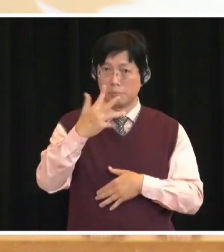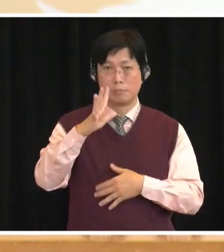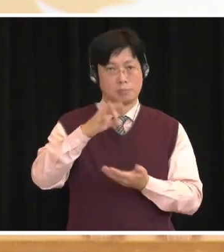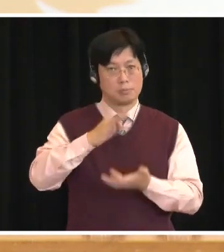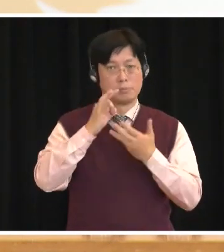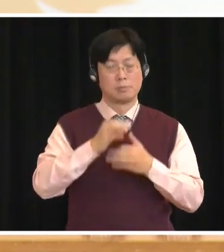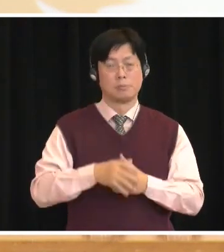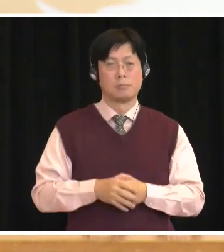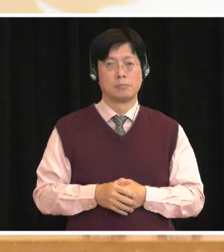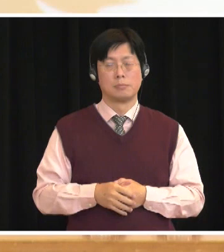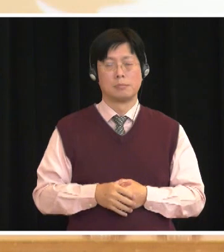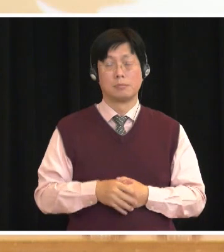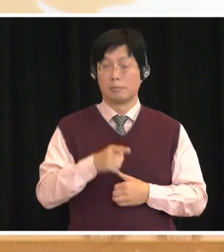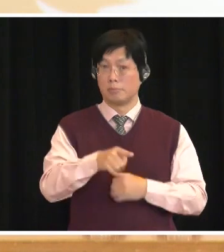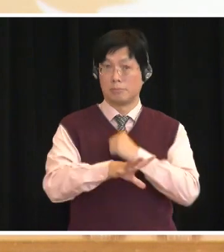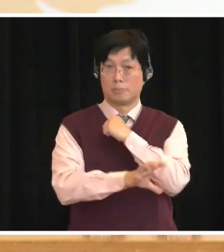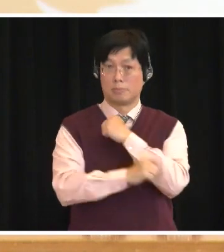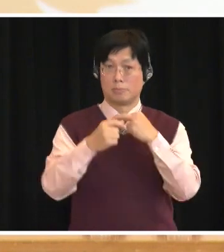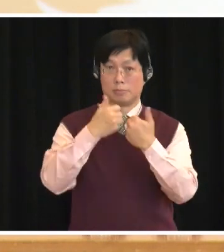2011-2016